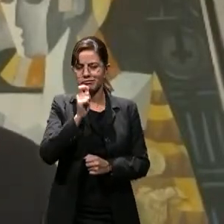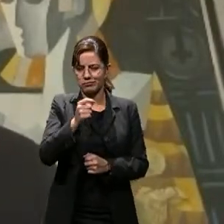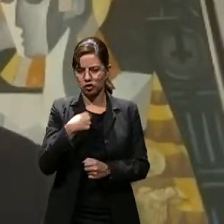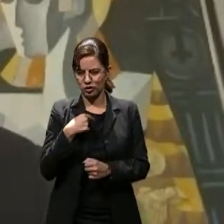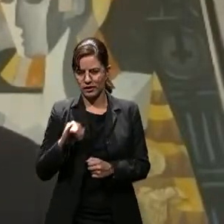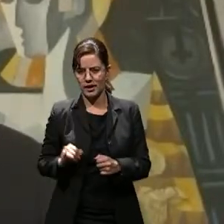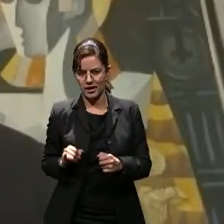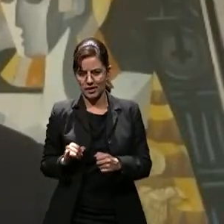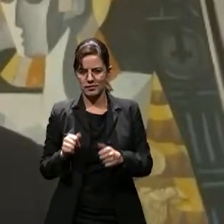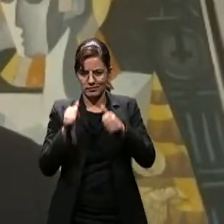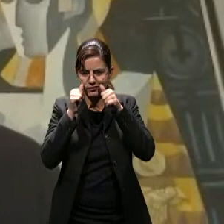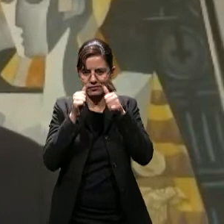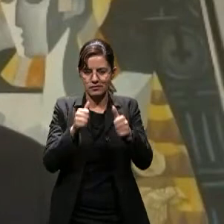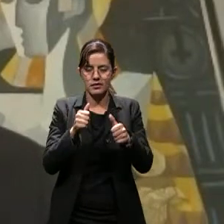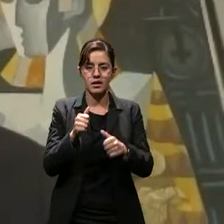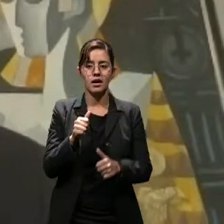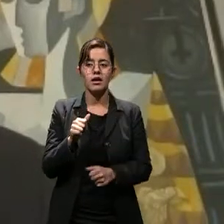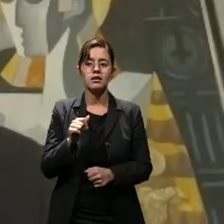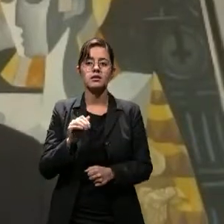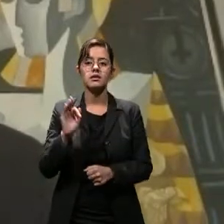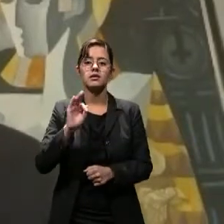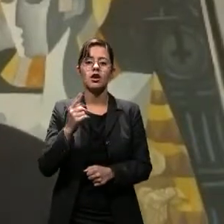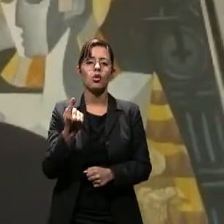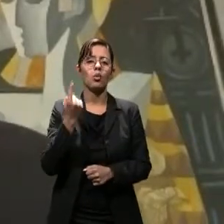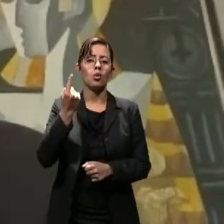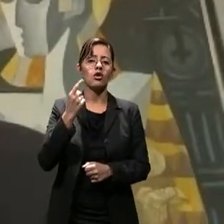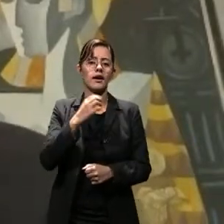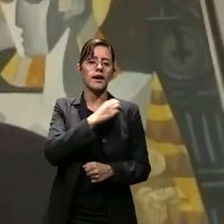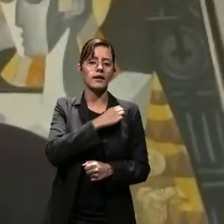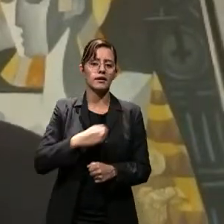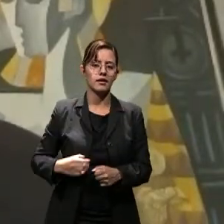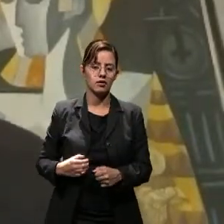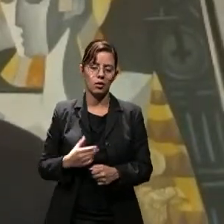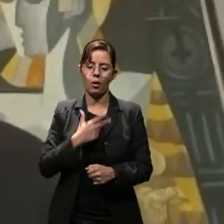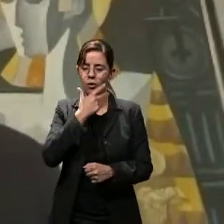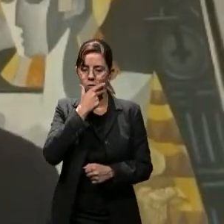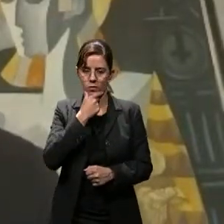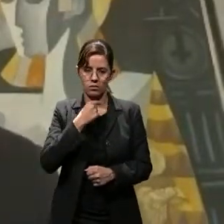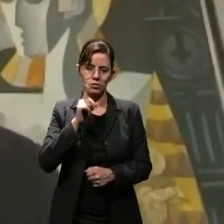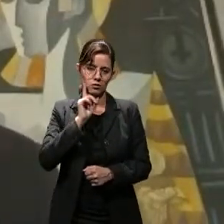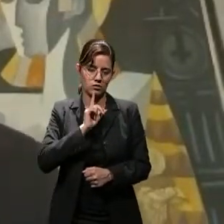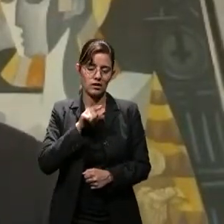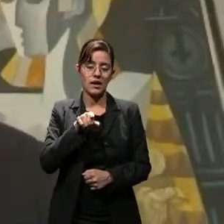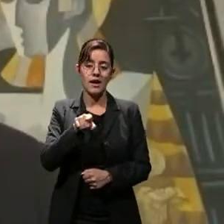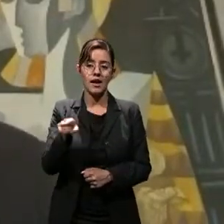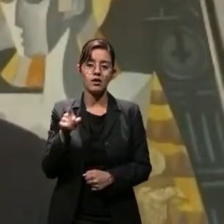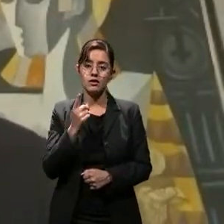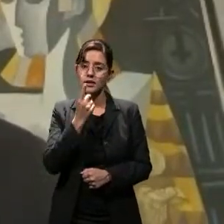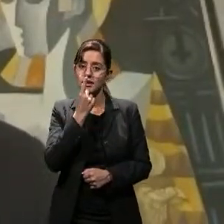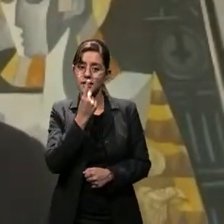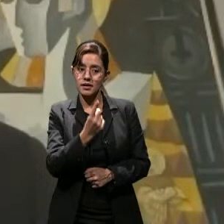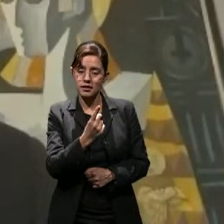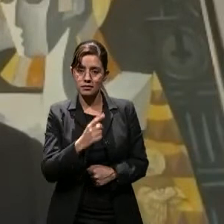this. There is a tendency that if a candidate confirms